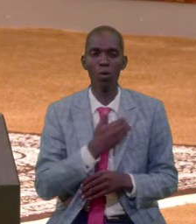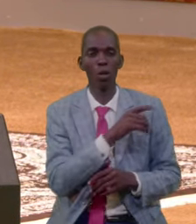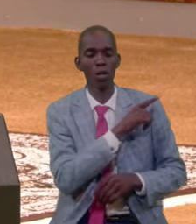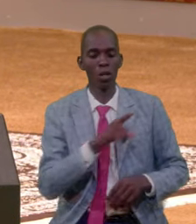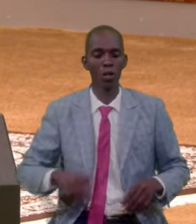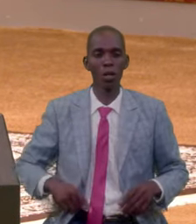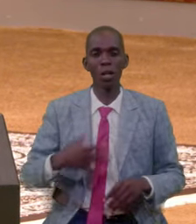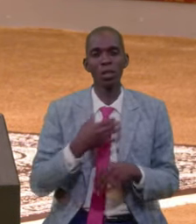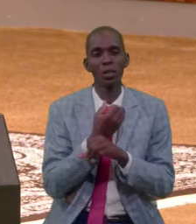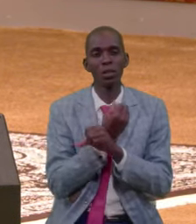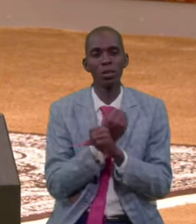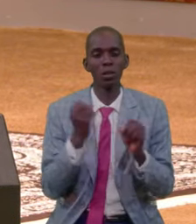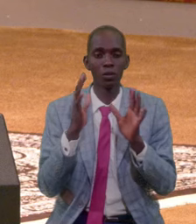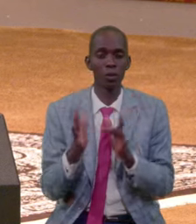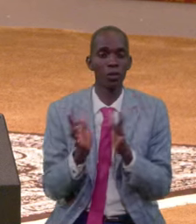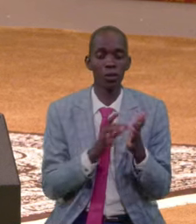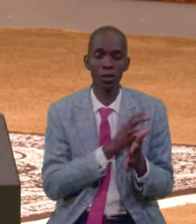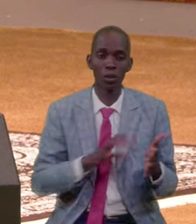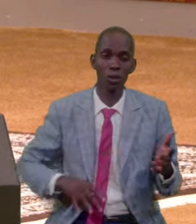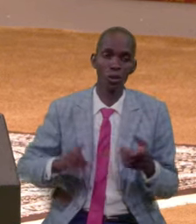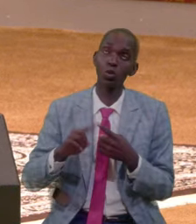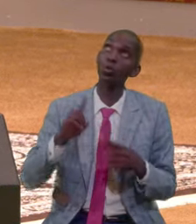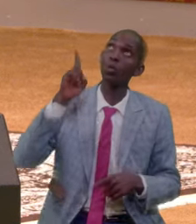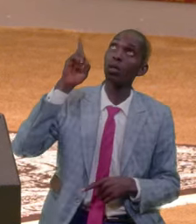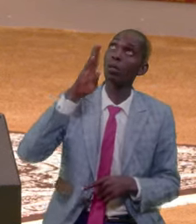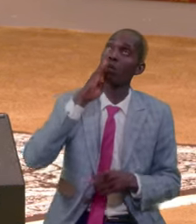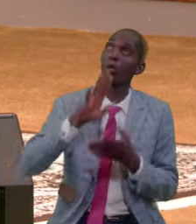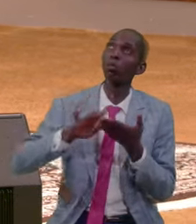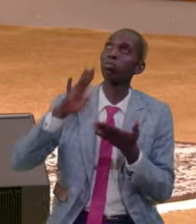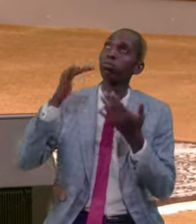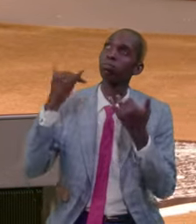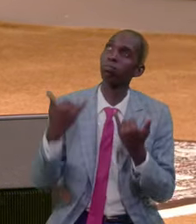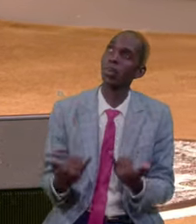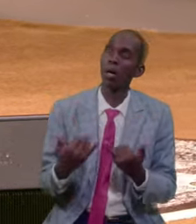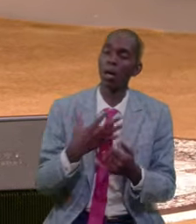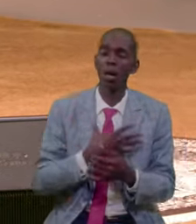To him be glory both now and forever.